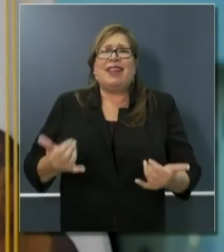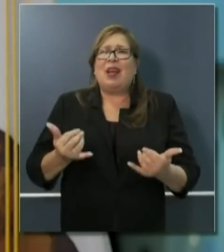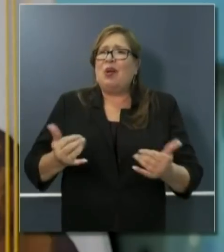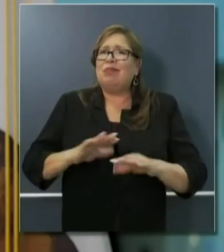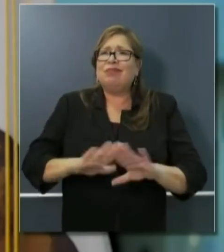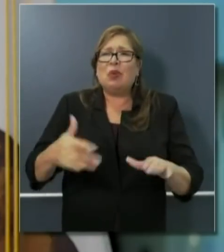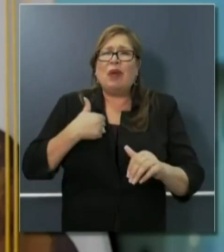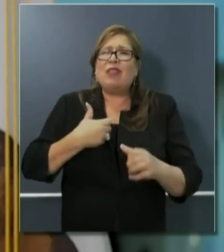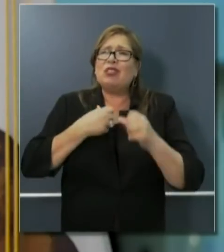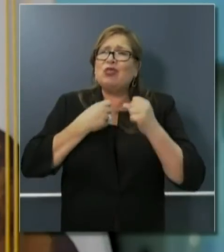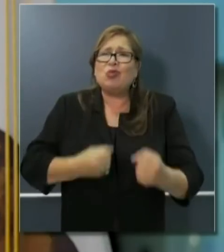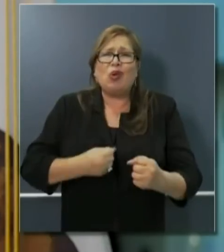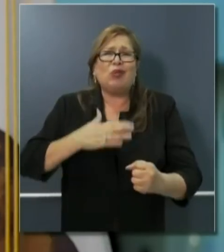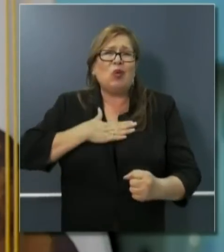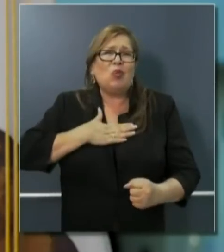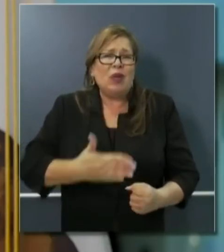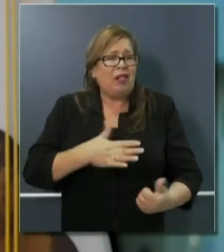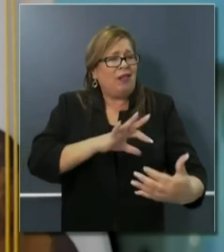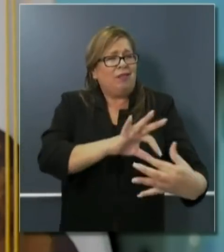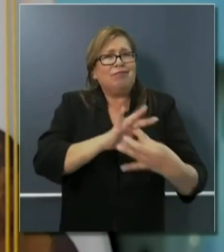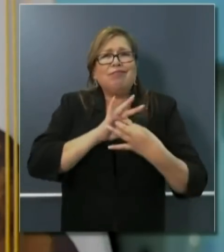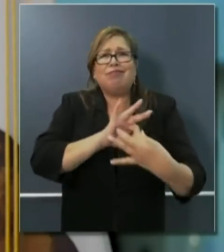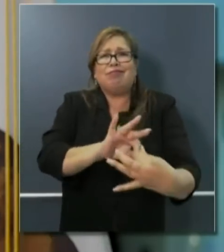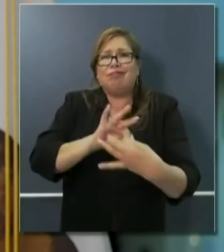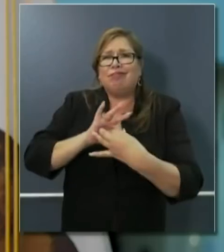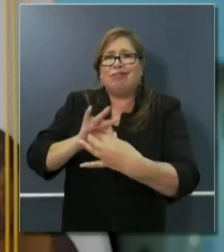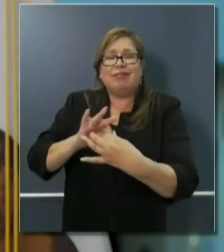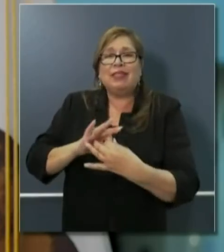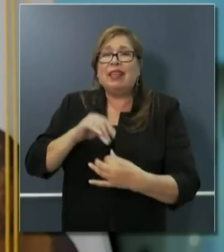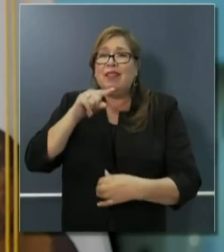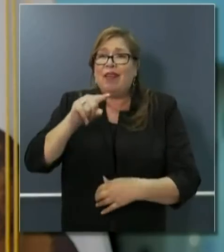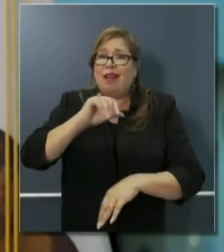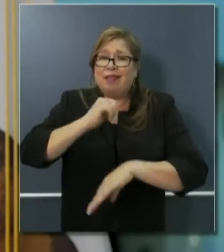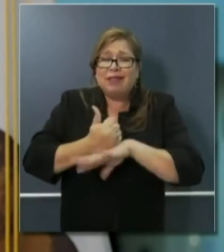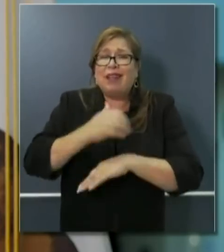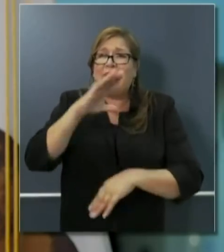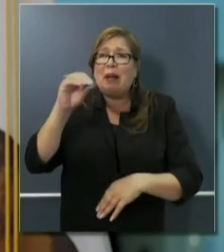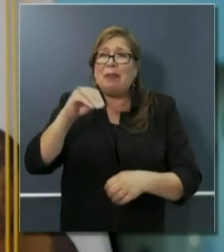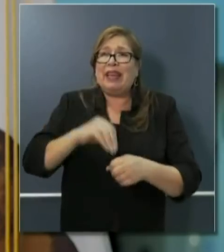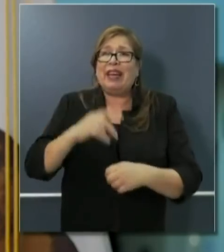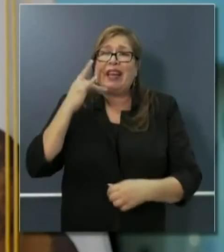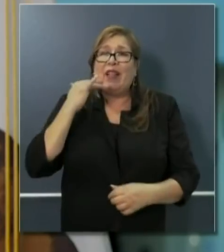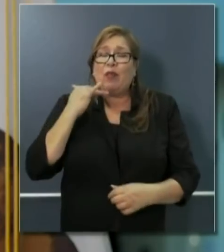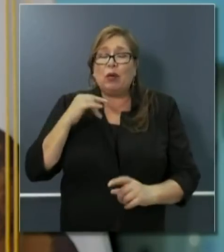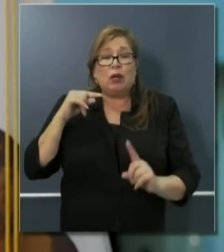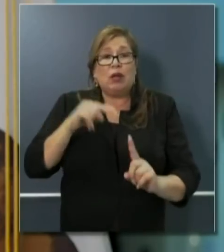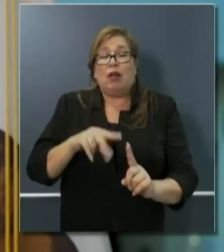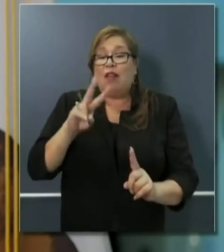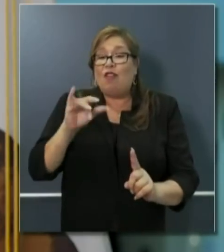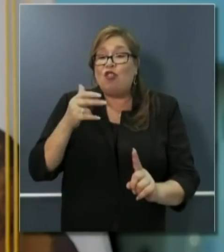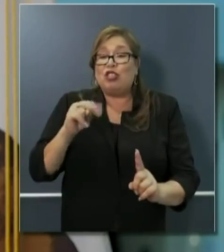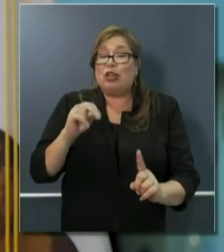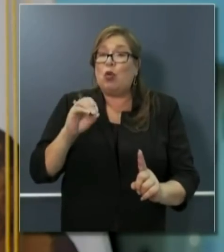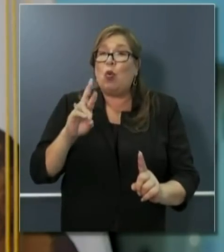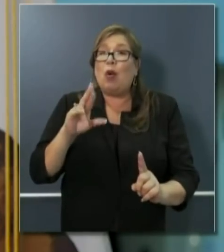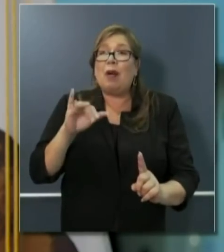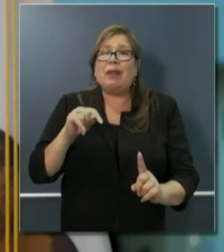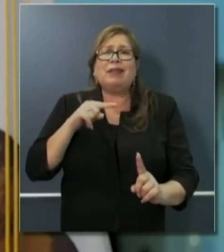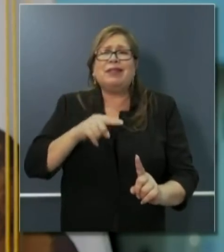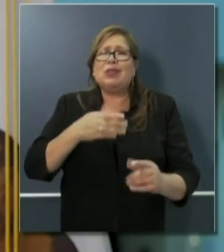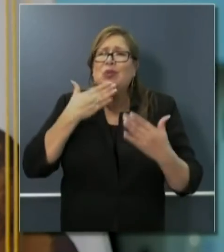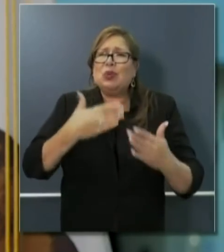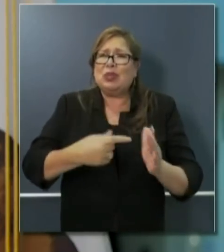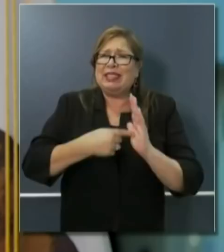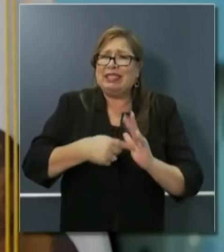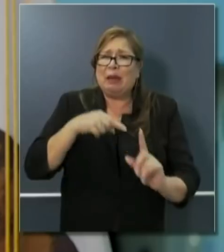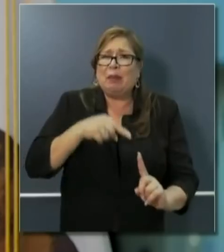strong collaborative spirit with companies, California-based companies, Virgin Orbit being a very specific example in Long Beach,